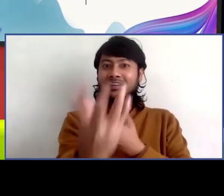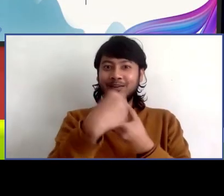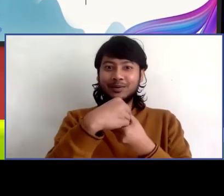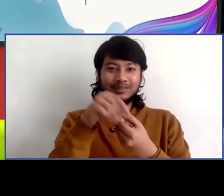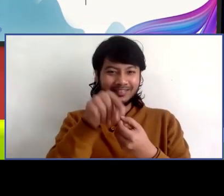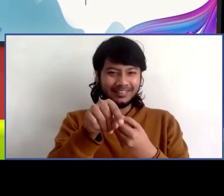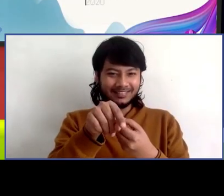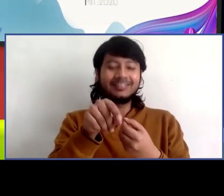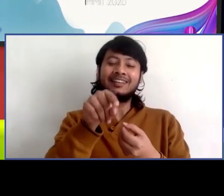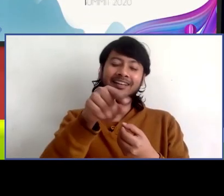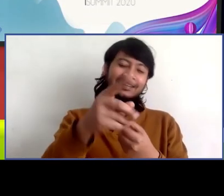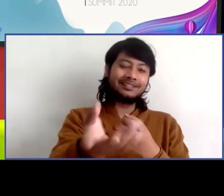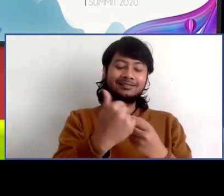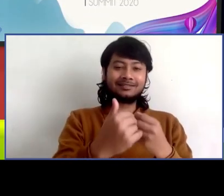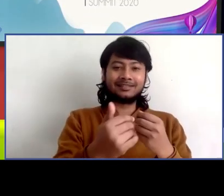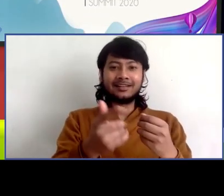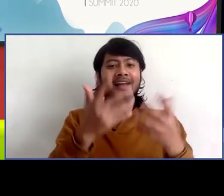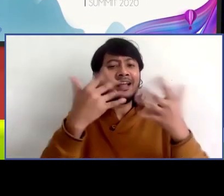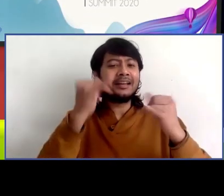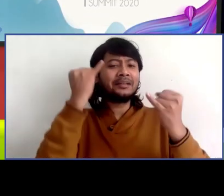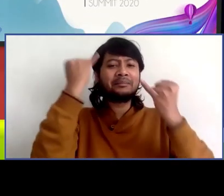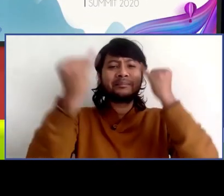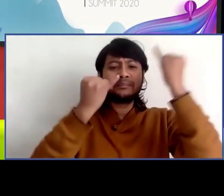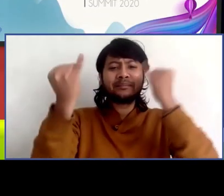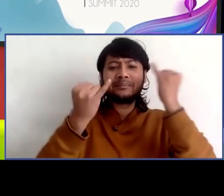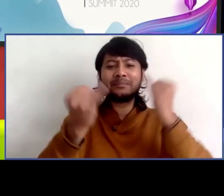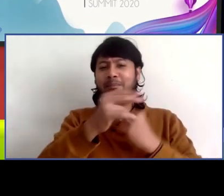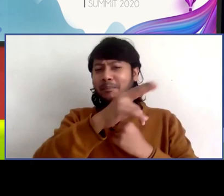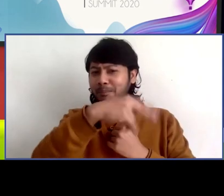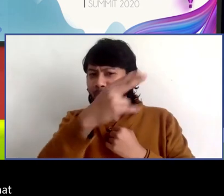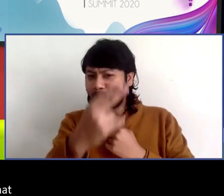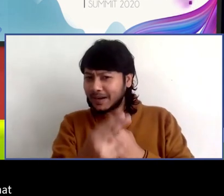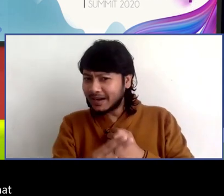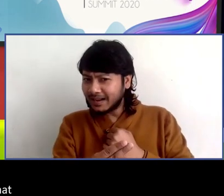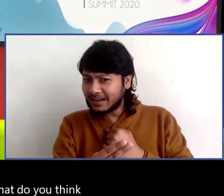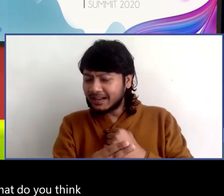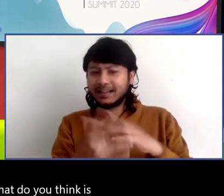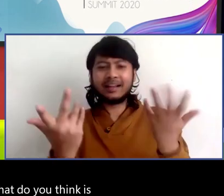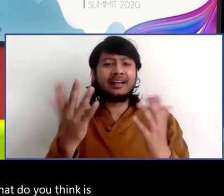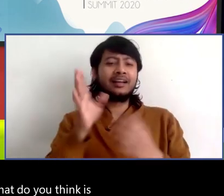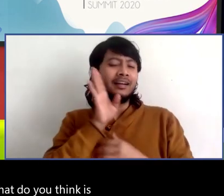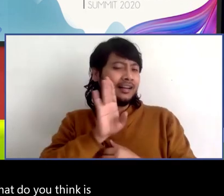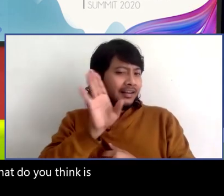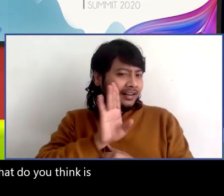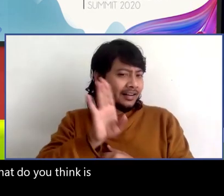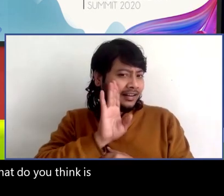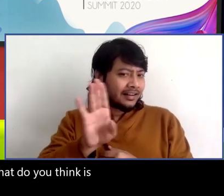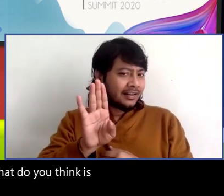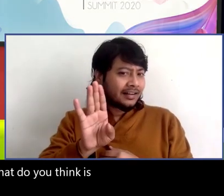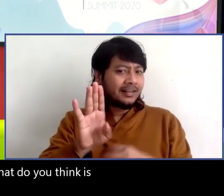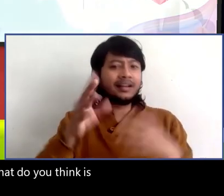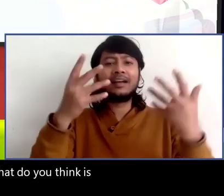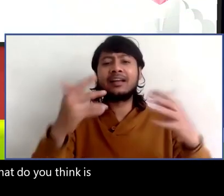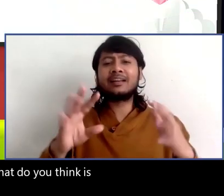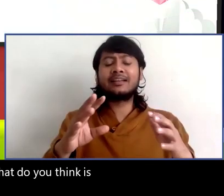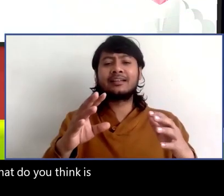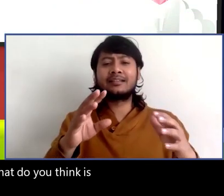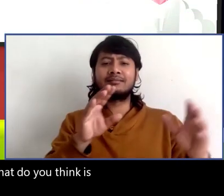can draw a beautiful painting of what you think is inclusion. And when you finish that, send it to